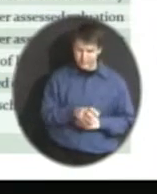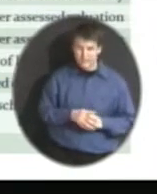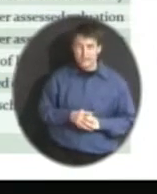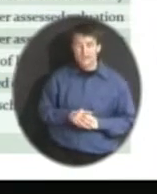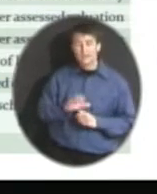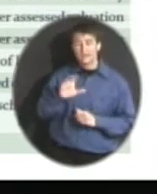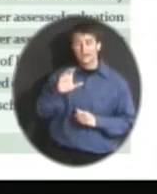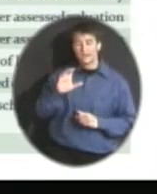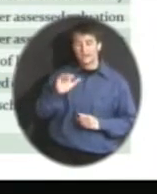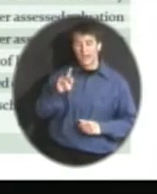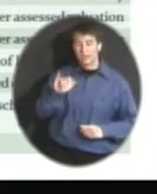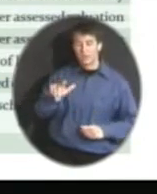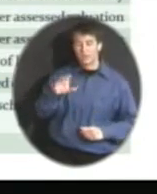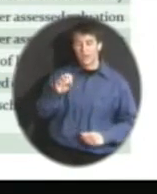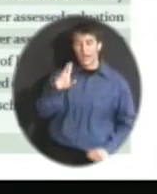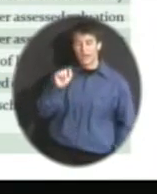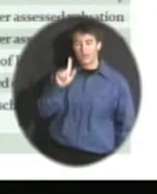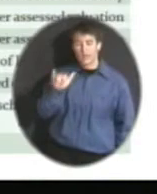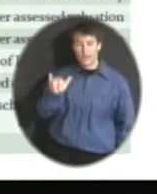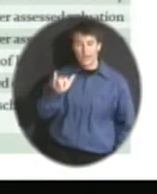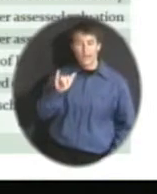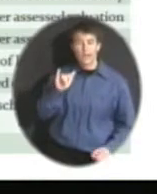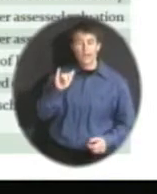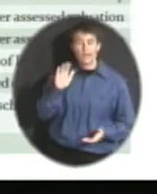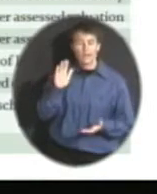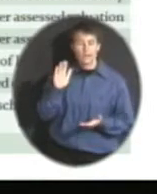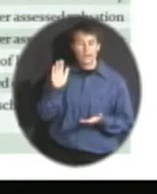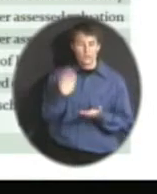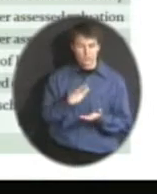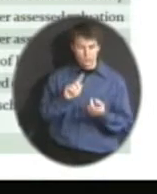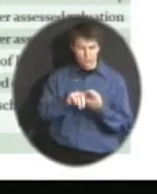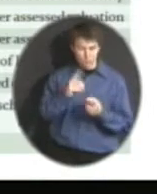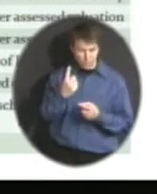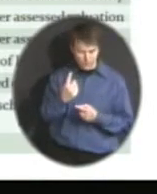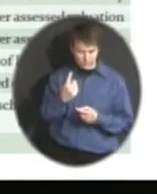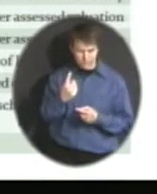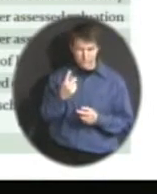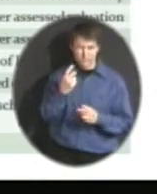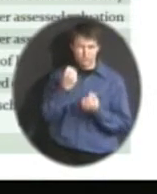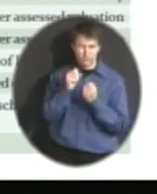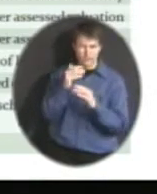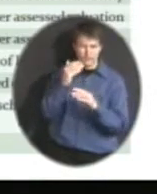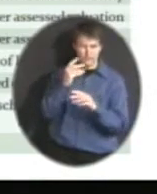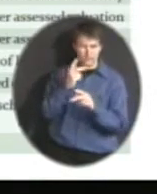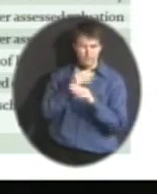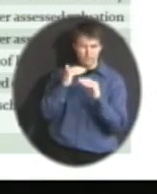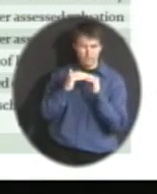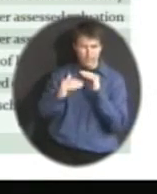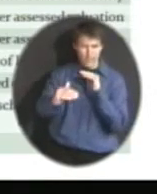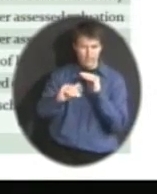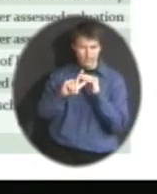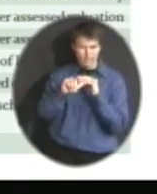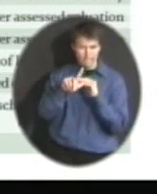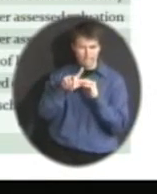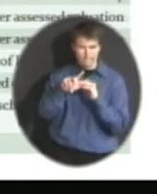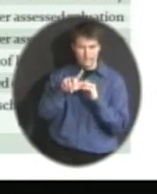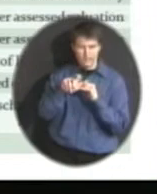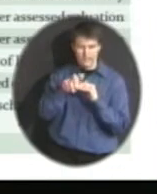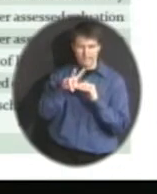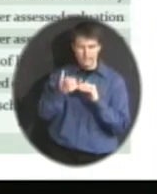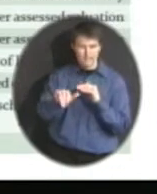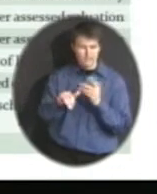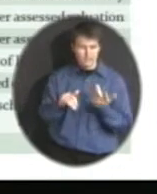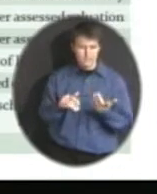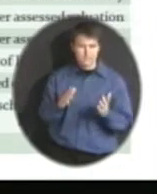Capital outlay arbitrarily reduced to 1 in order to try and keep a flat levy. Extraordinary